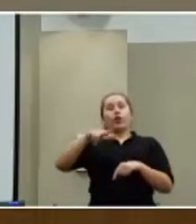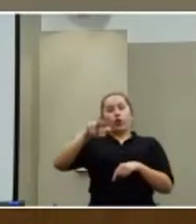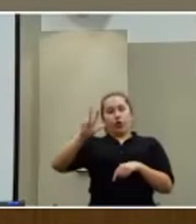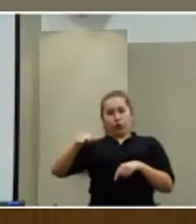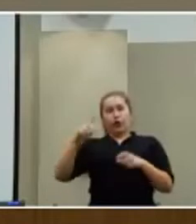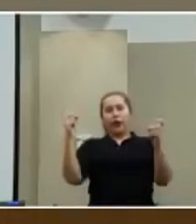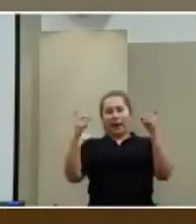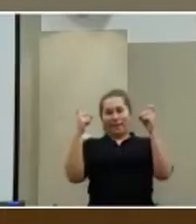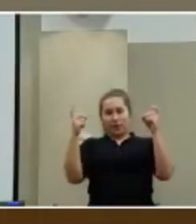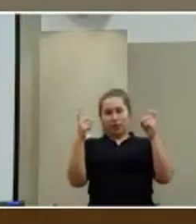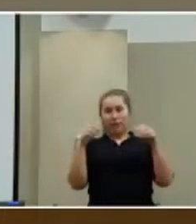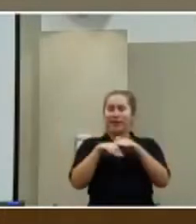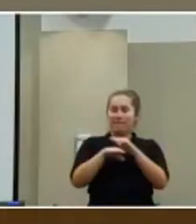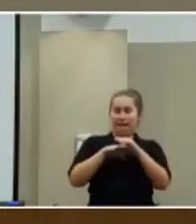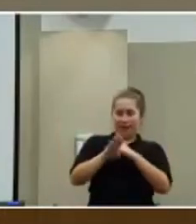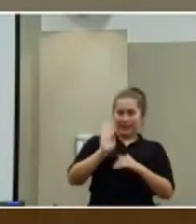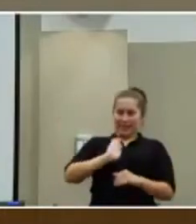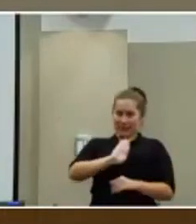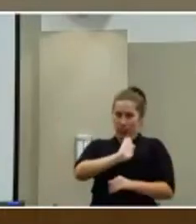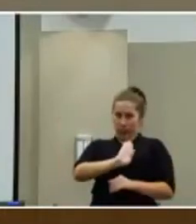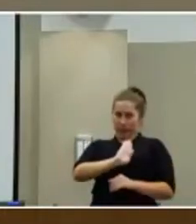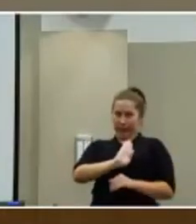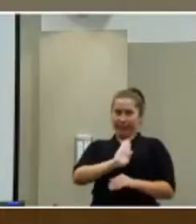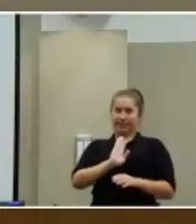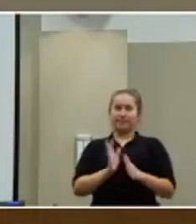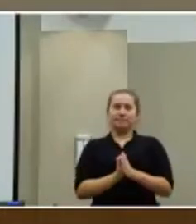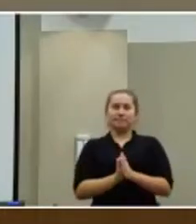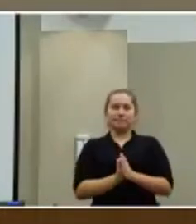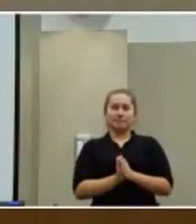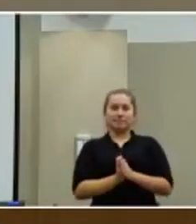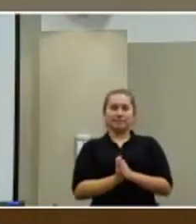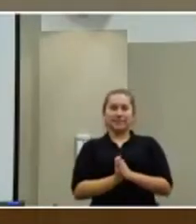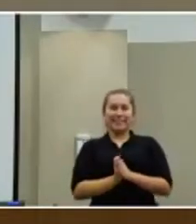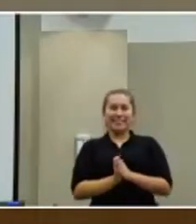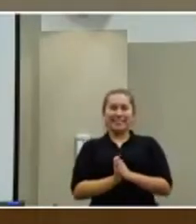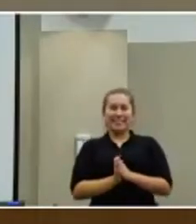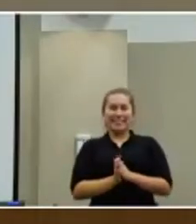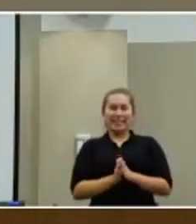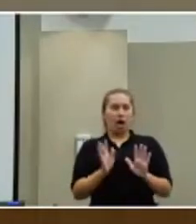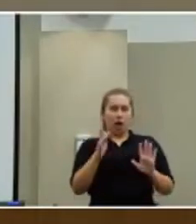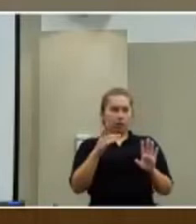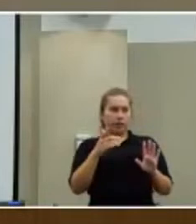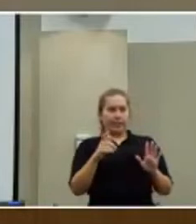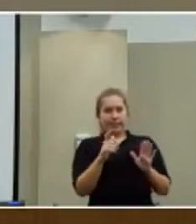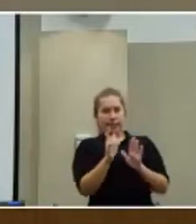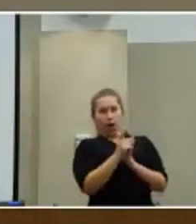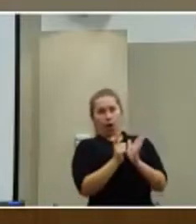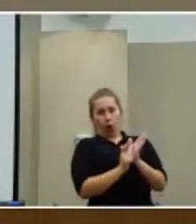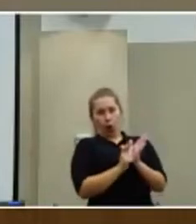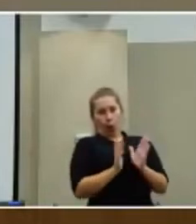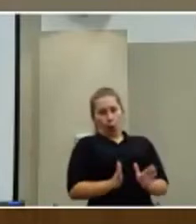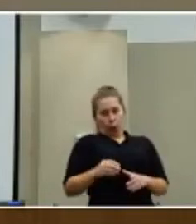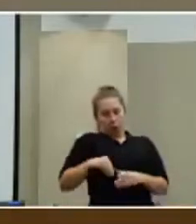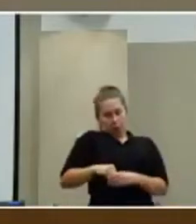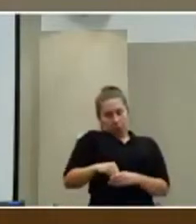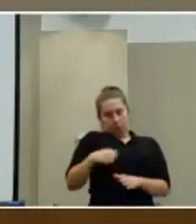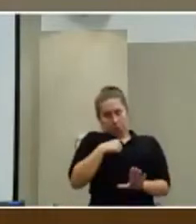anniversary of the Access Board, or strike that. The lawyer in me, sorry about that, of the